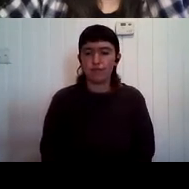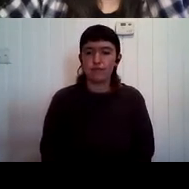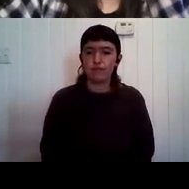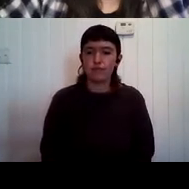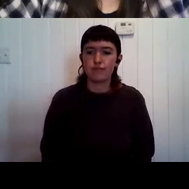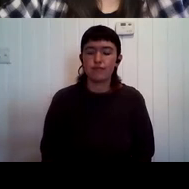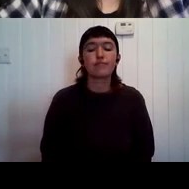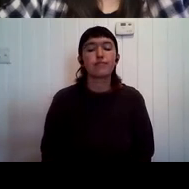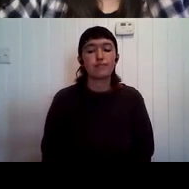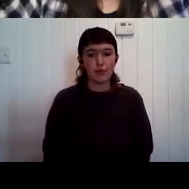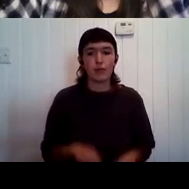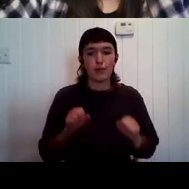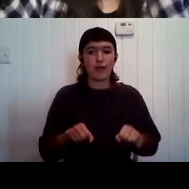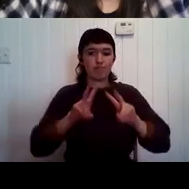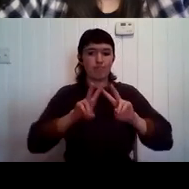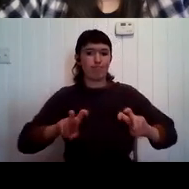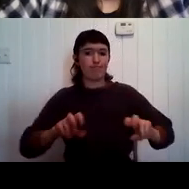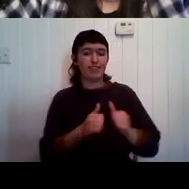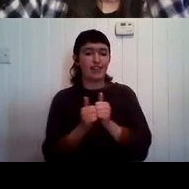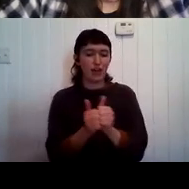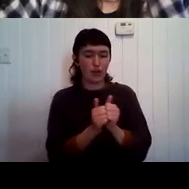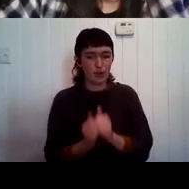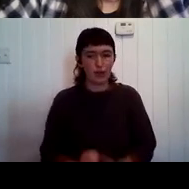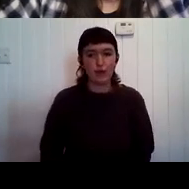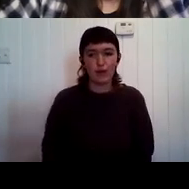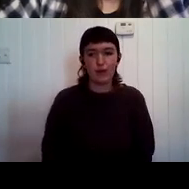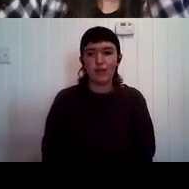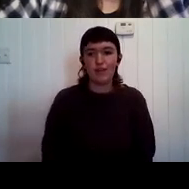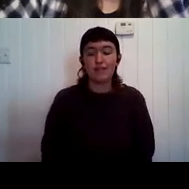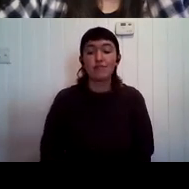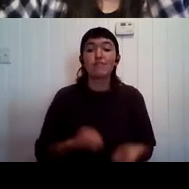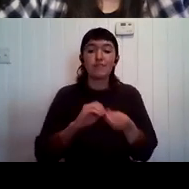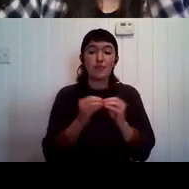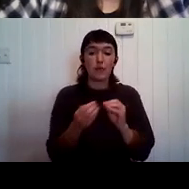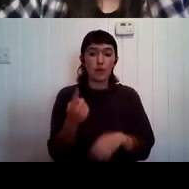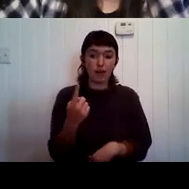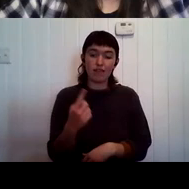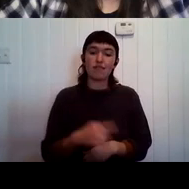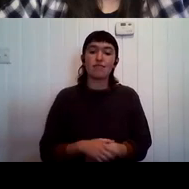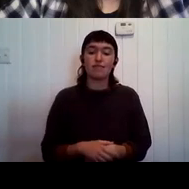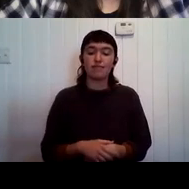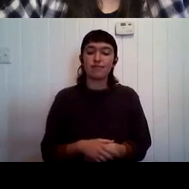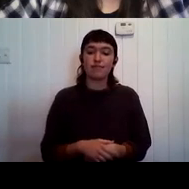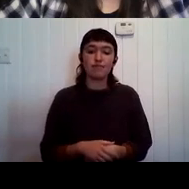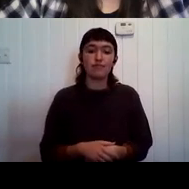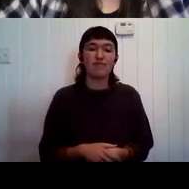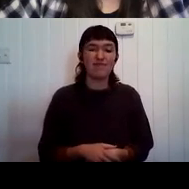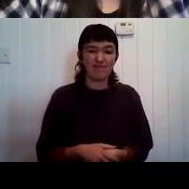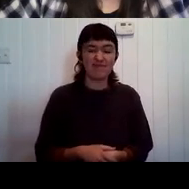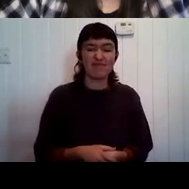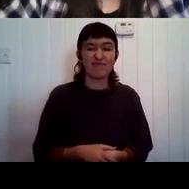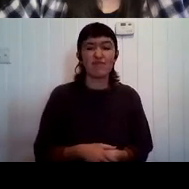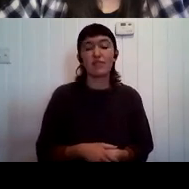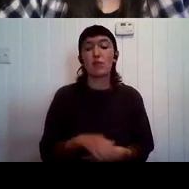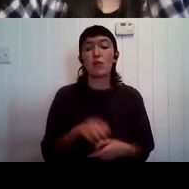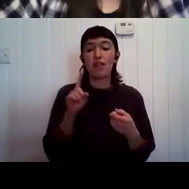Let's explore together. So, number one, there are going to be less